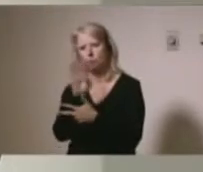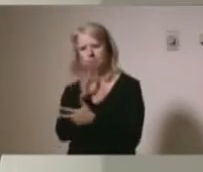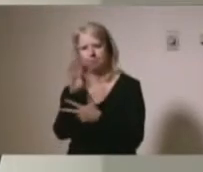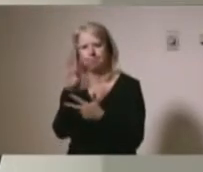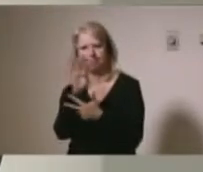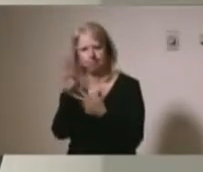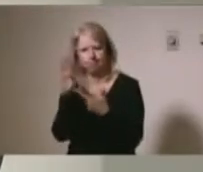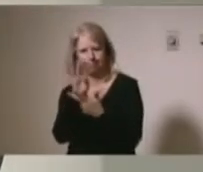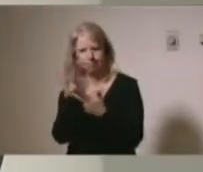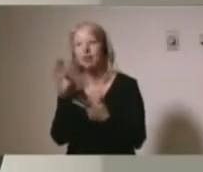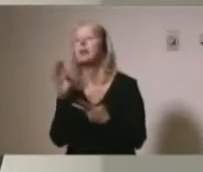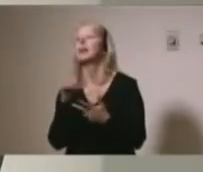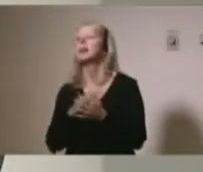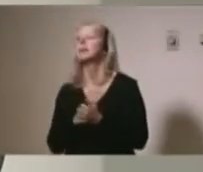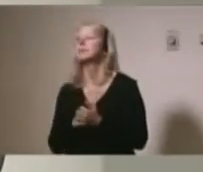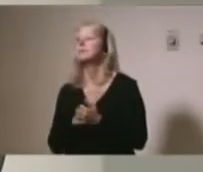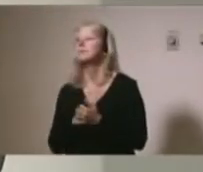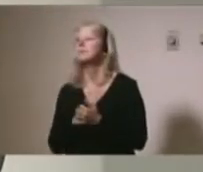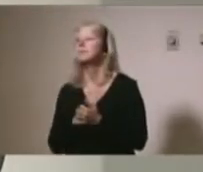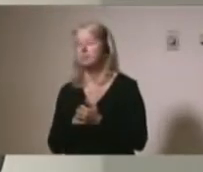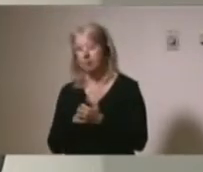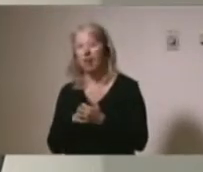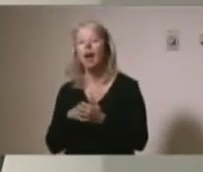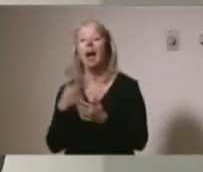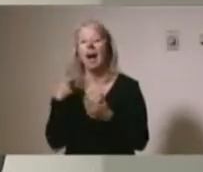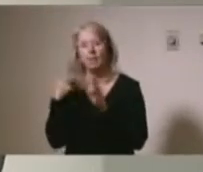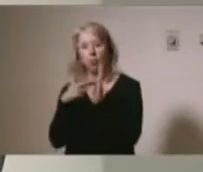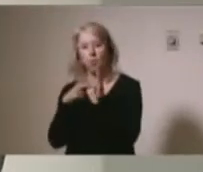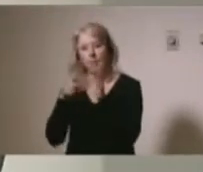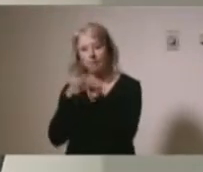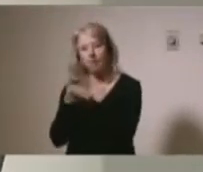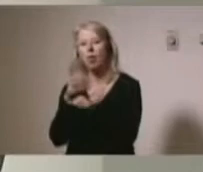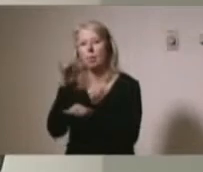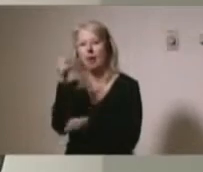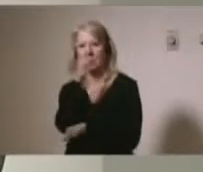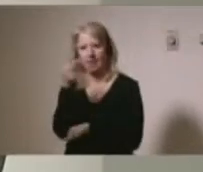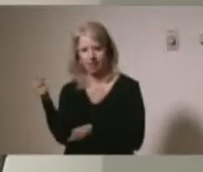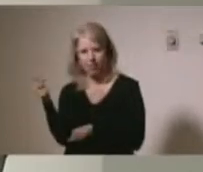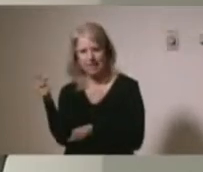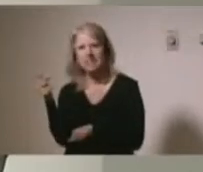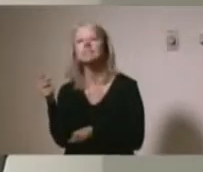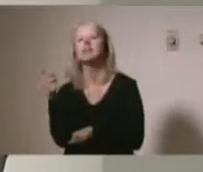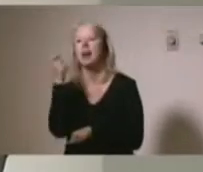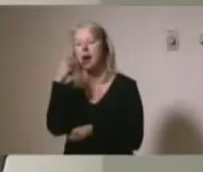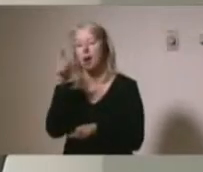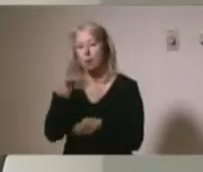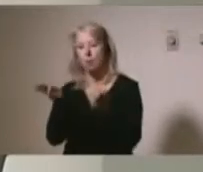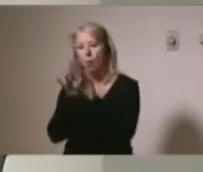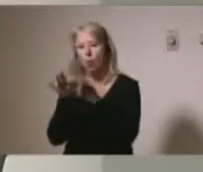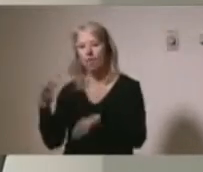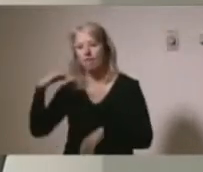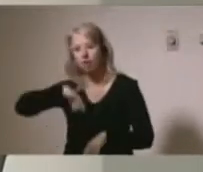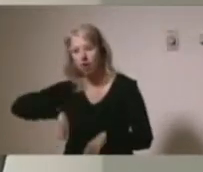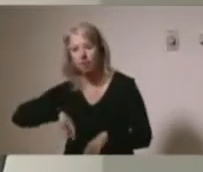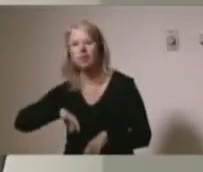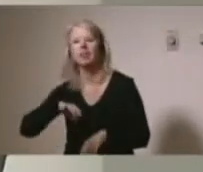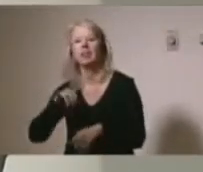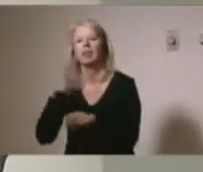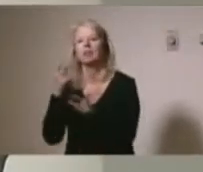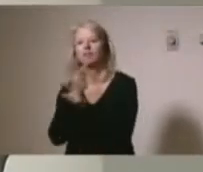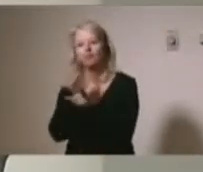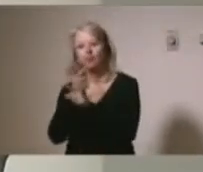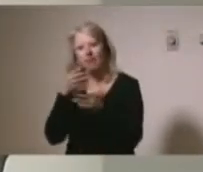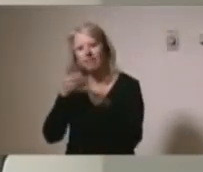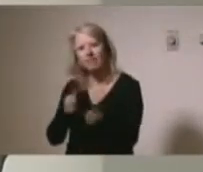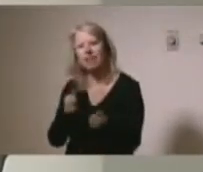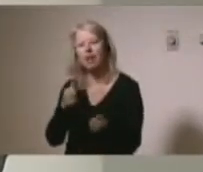It is governed by legislation with the following principles: be profitable and efficient, be